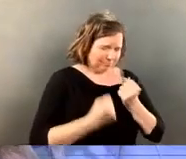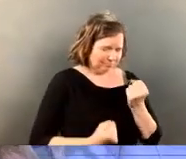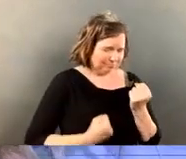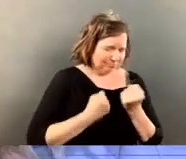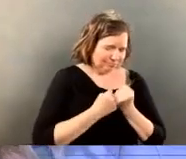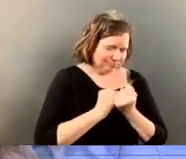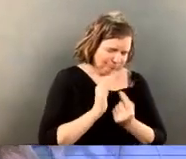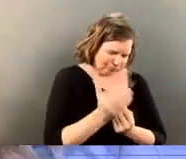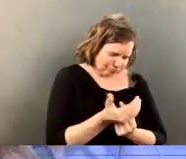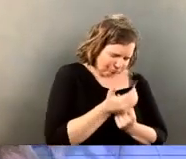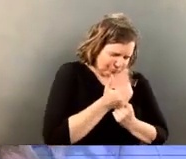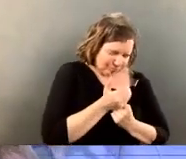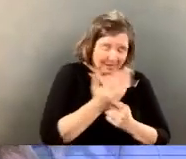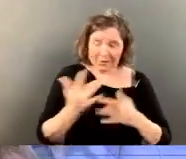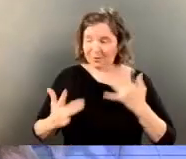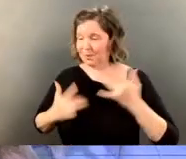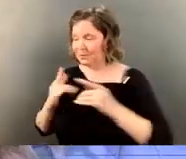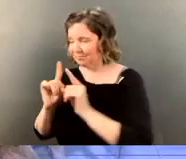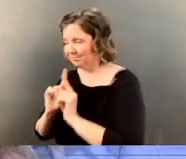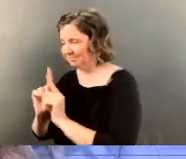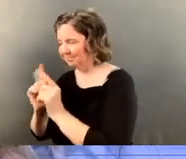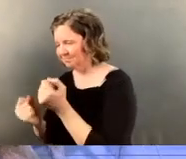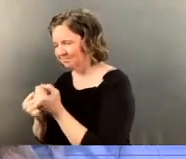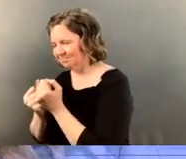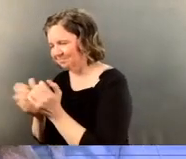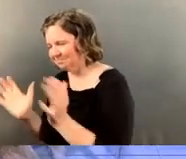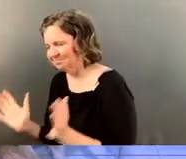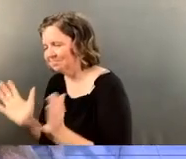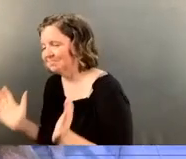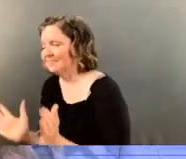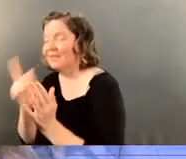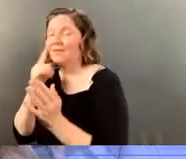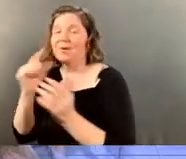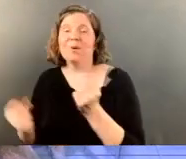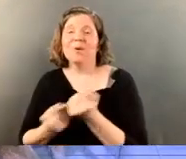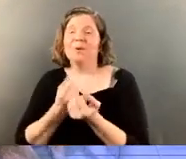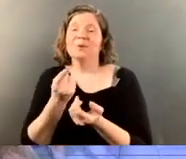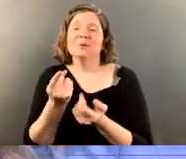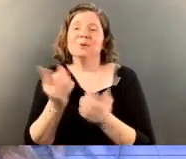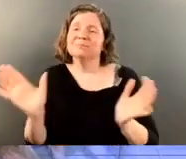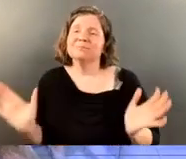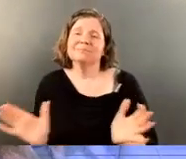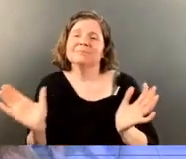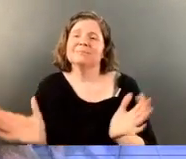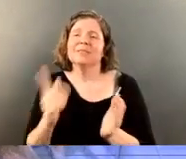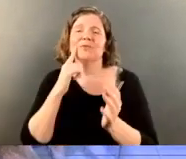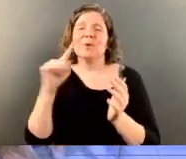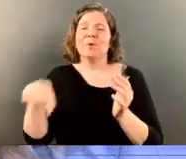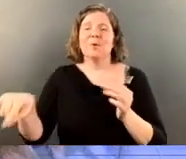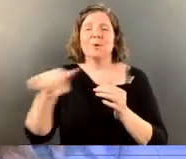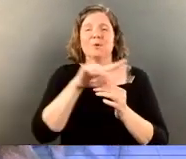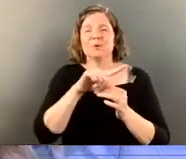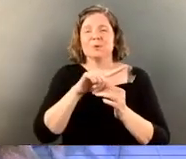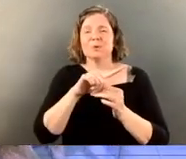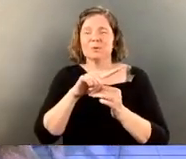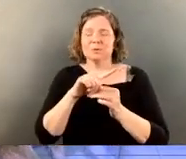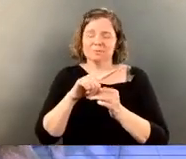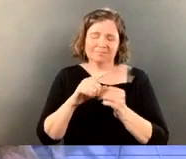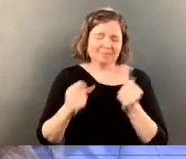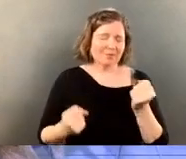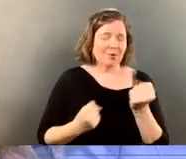and rejoicing. He is for you, he is for you, he is for you.